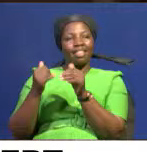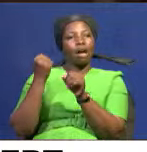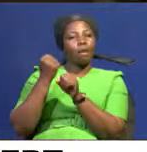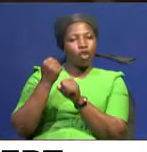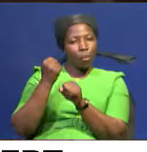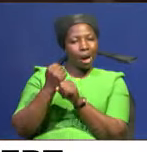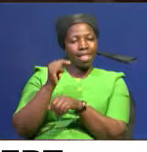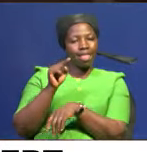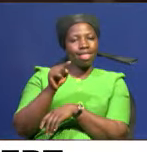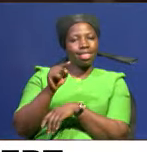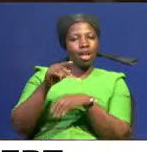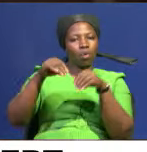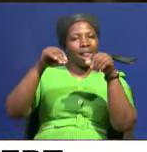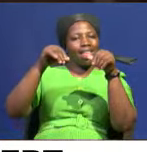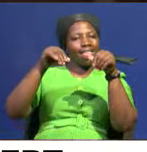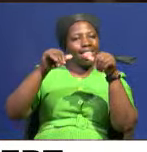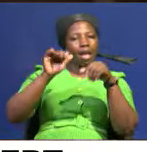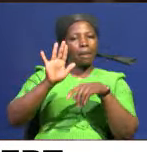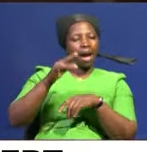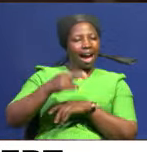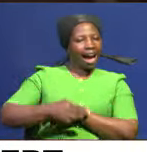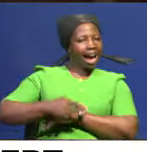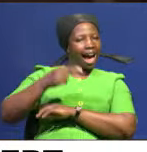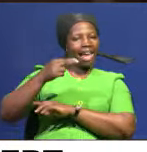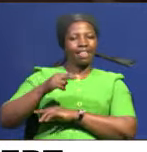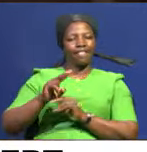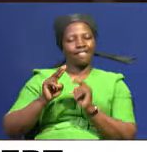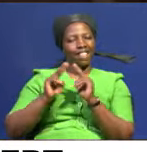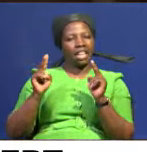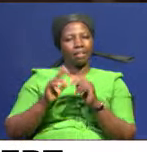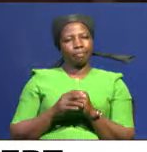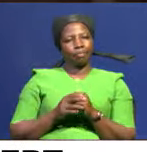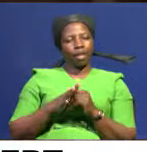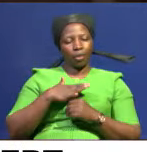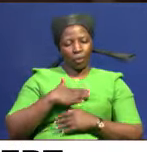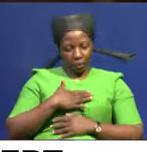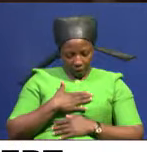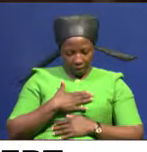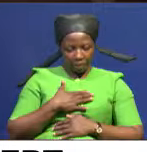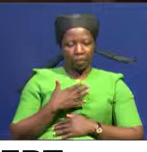are of very high quality. Your Excellency,